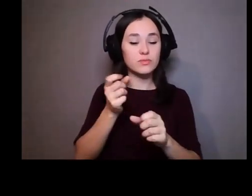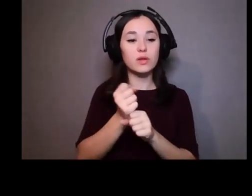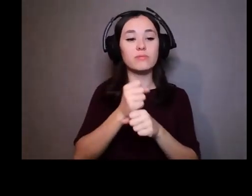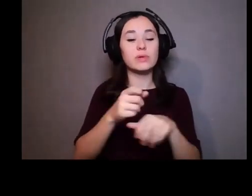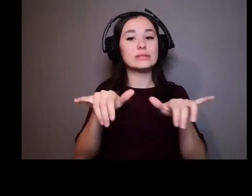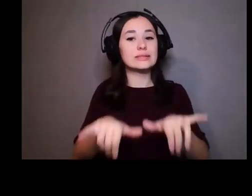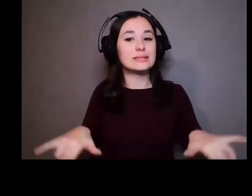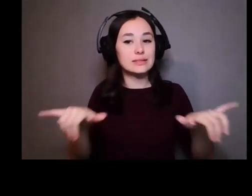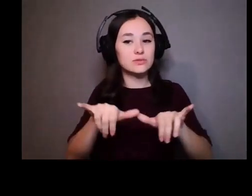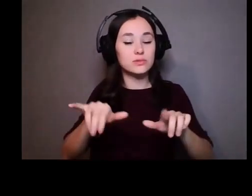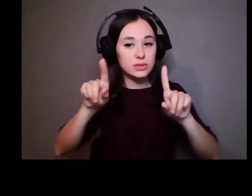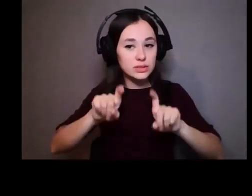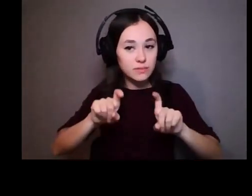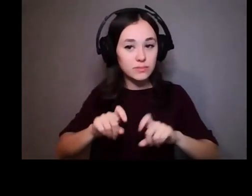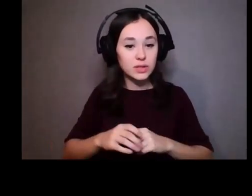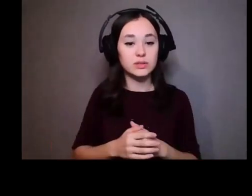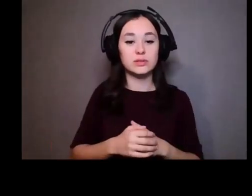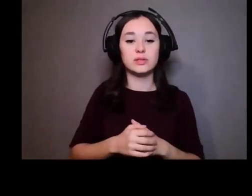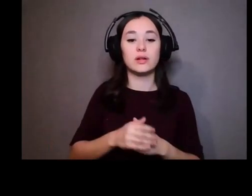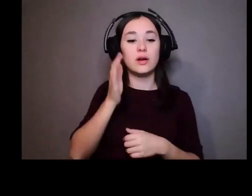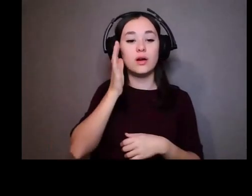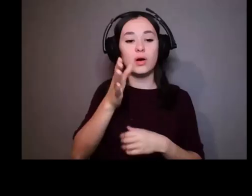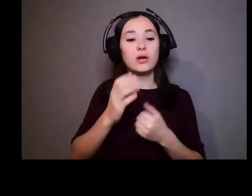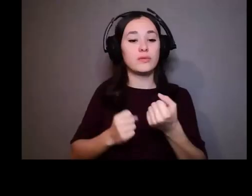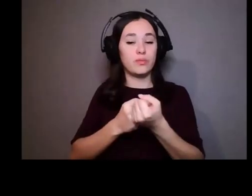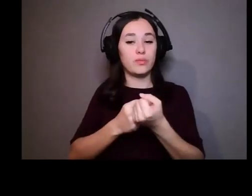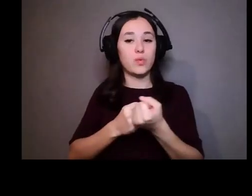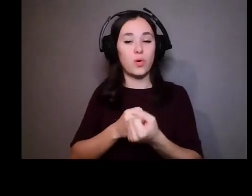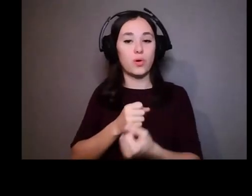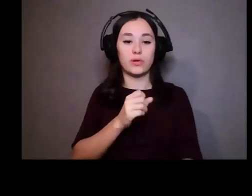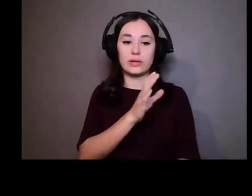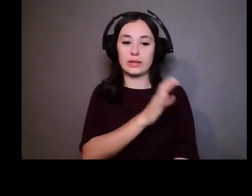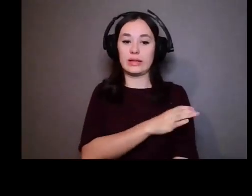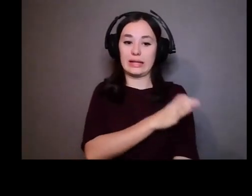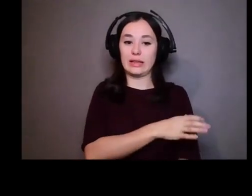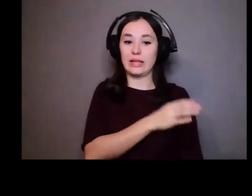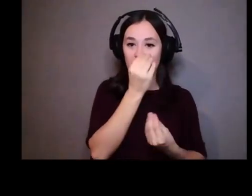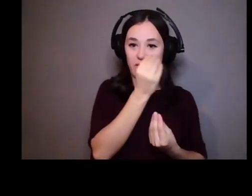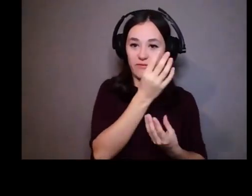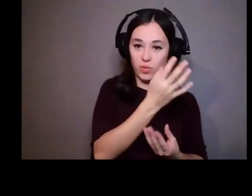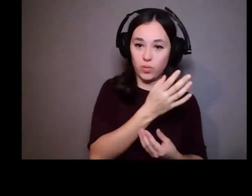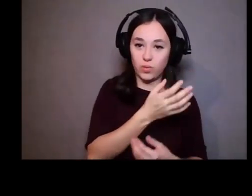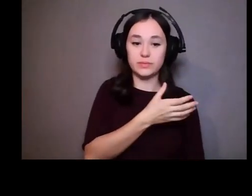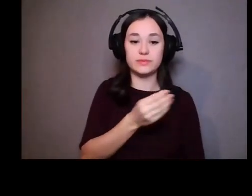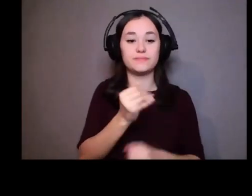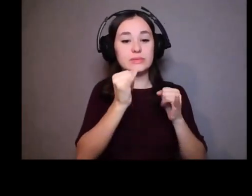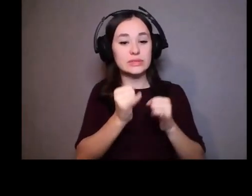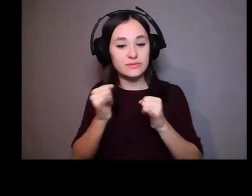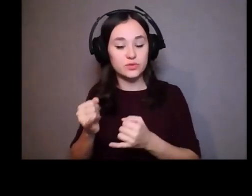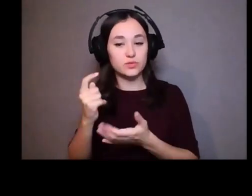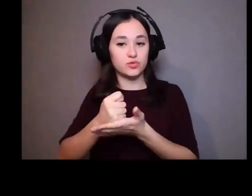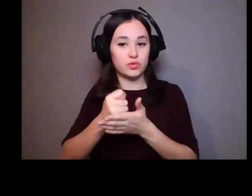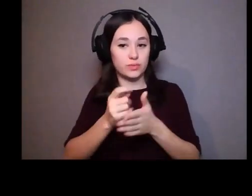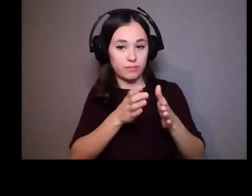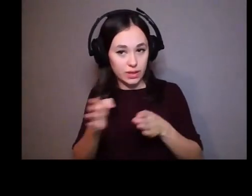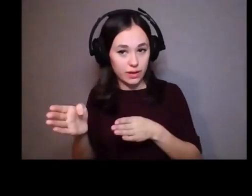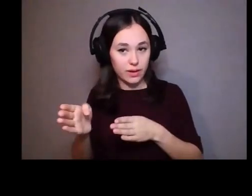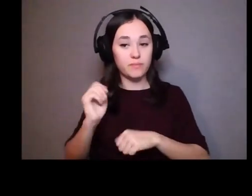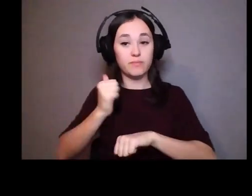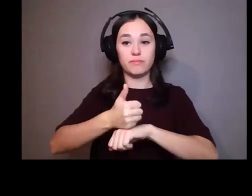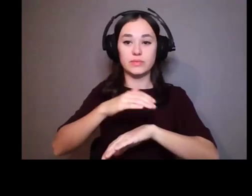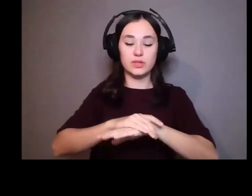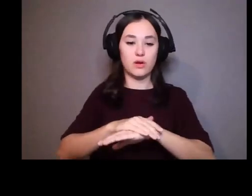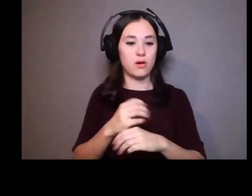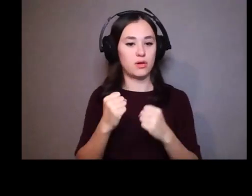support clinically informed and individual treatment plans that are based on sound clinical criteria.